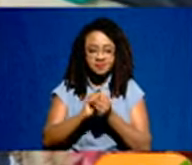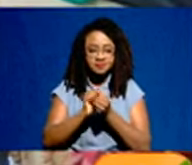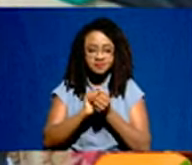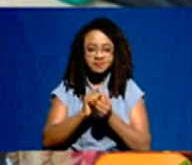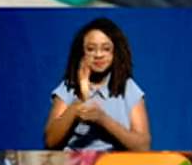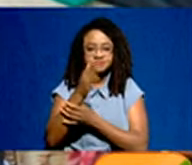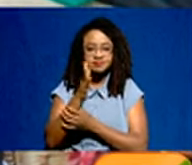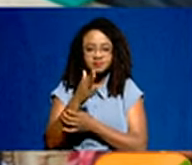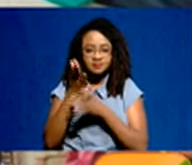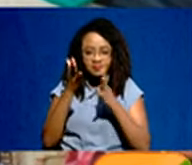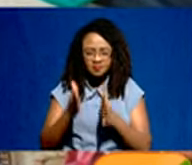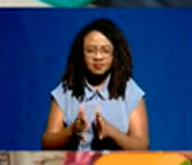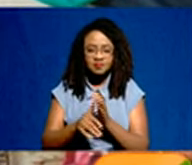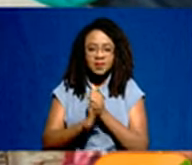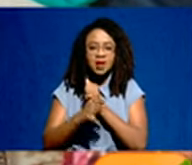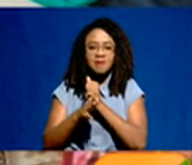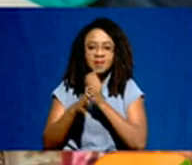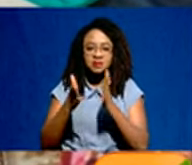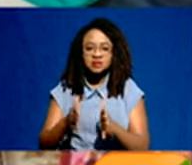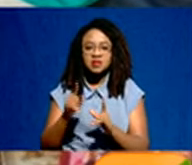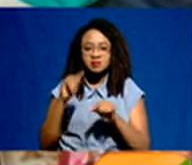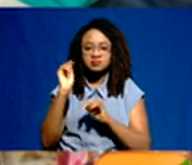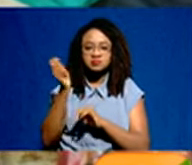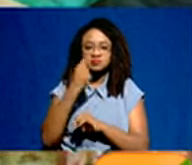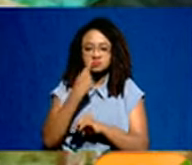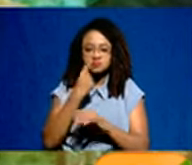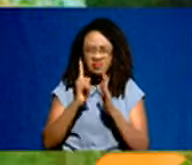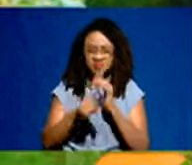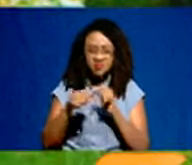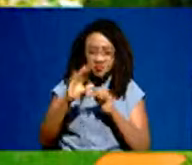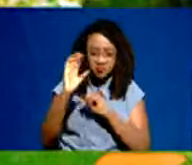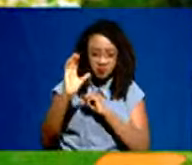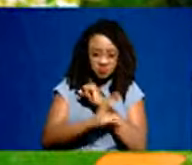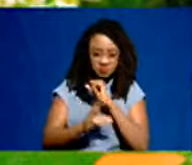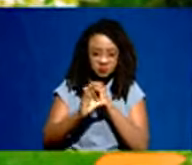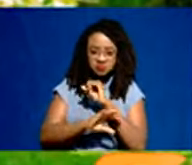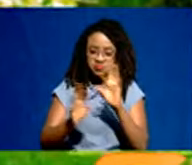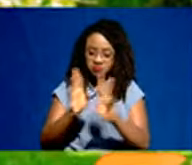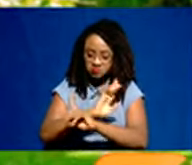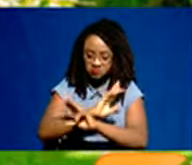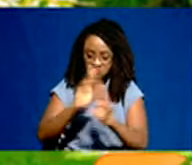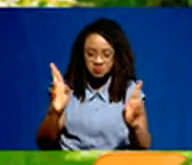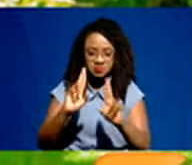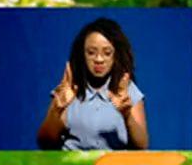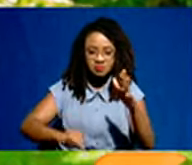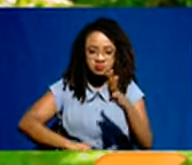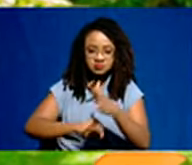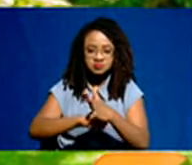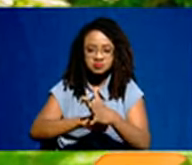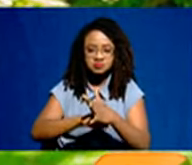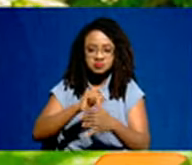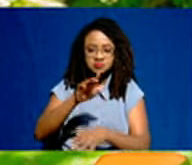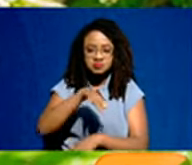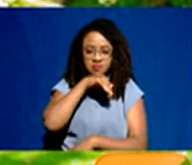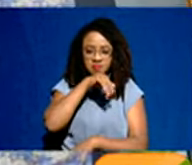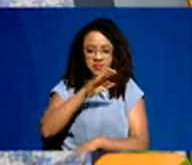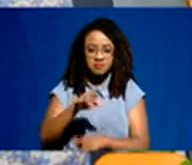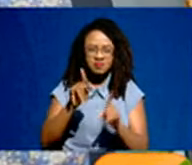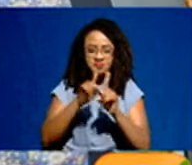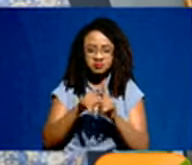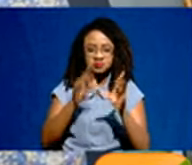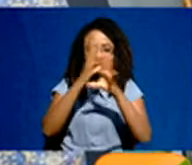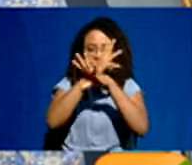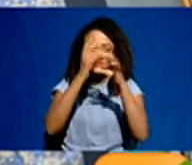Kenya, Sianga Abilio, hinted that the country will support Raila's candidacy. The president of